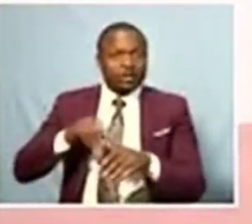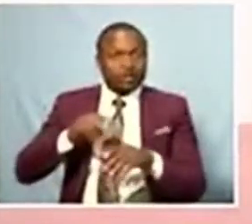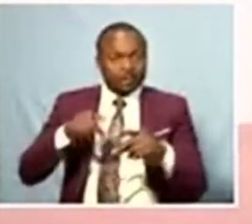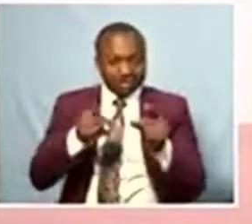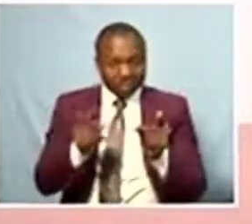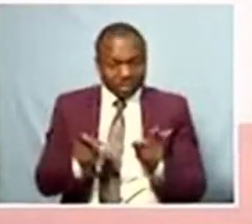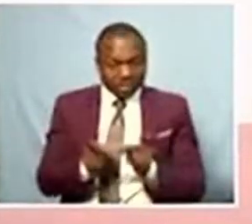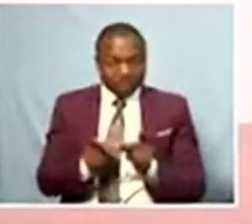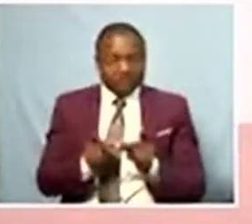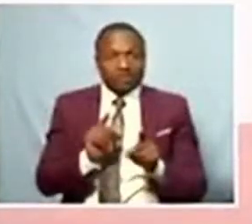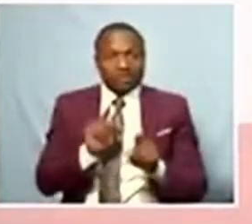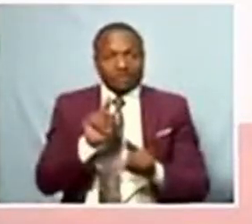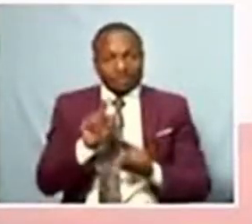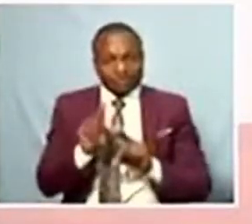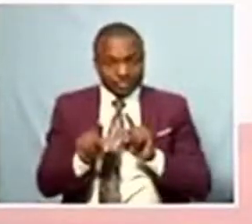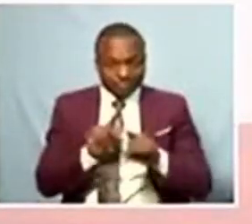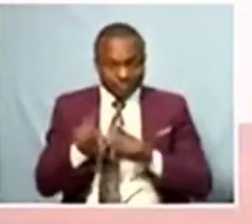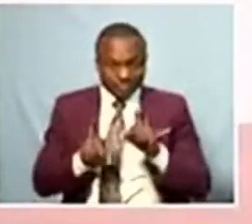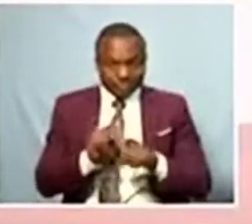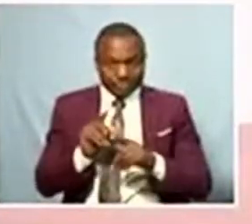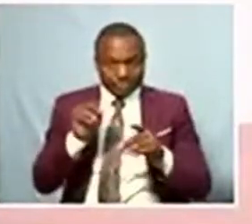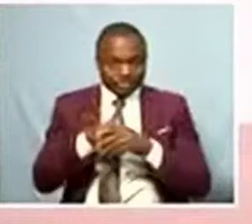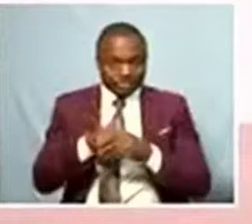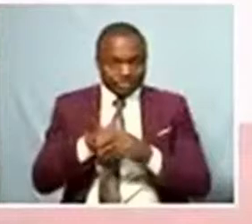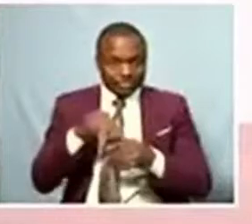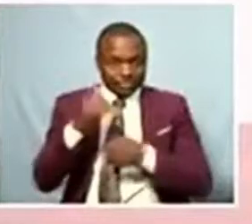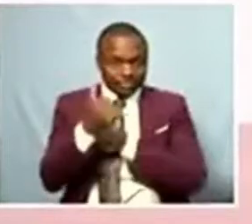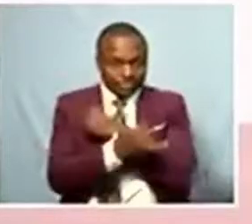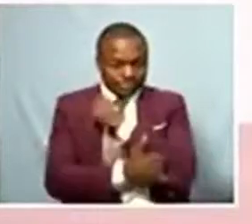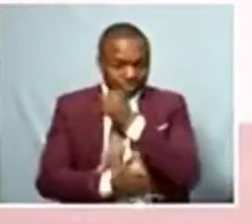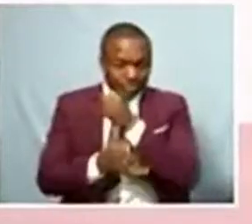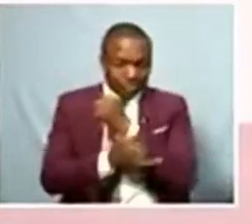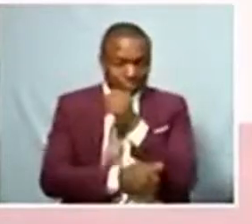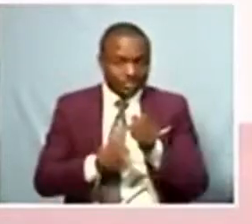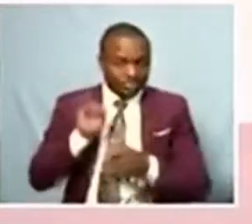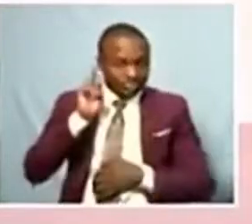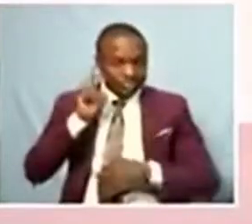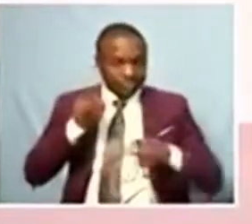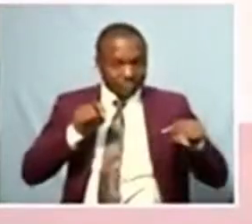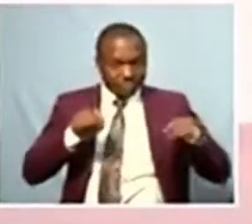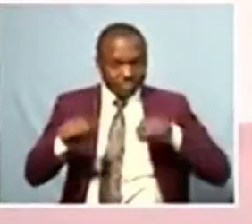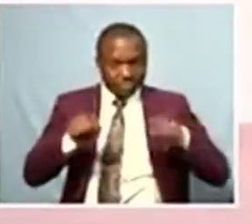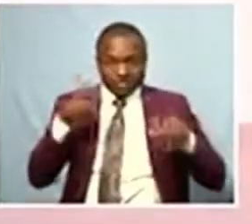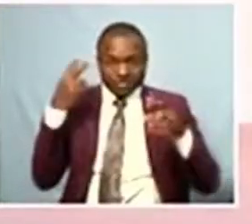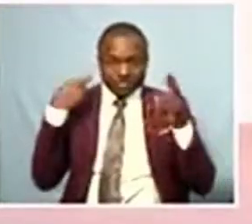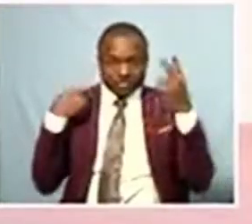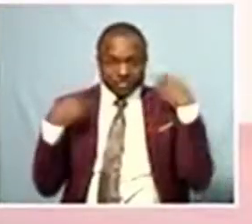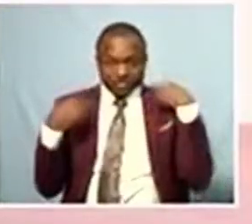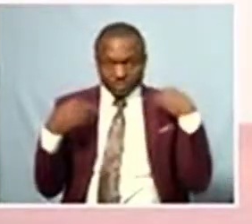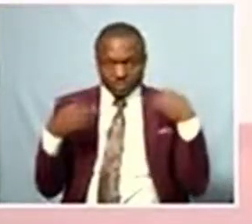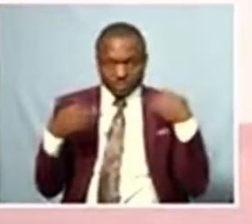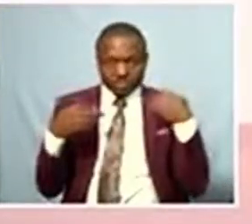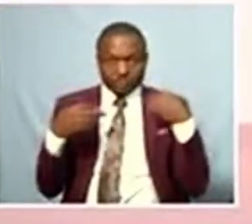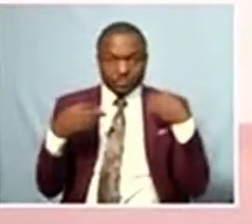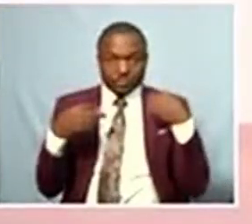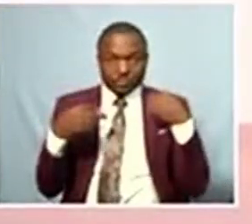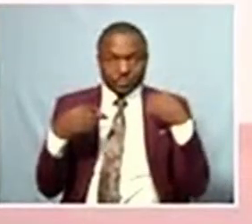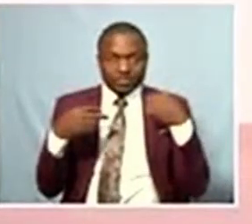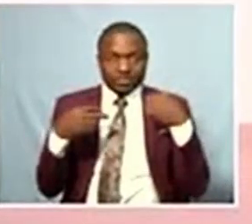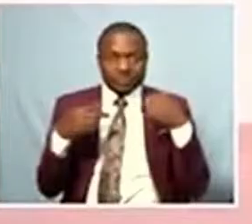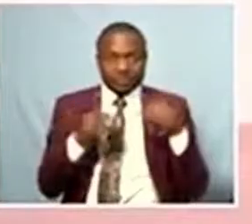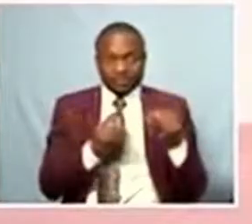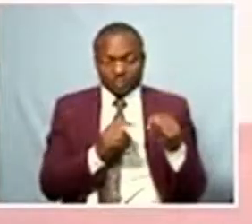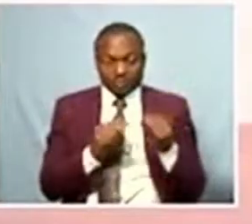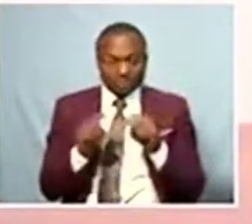the Republic has historically been governed by the Immigration and Deportation Act,